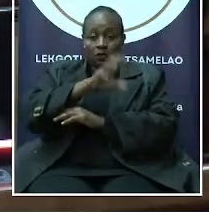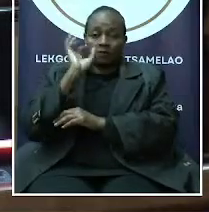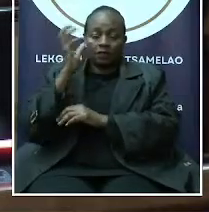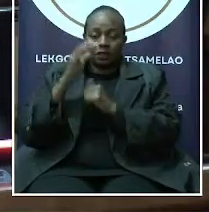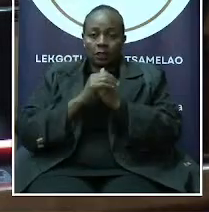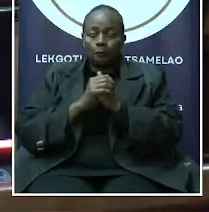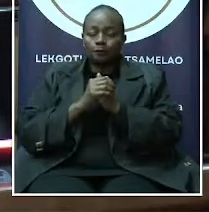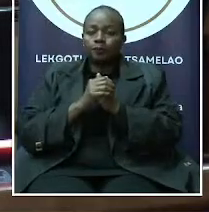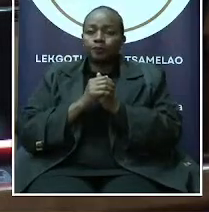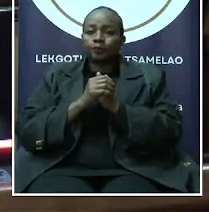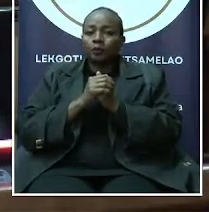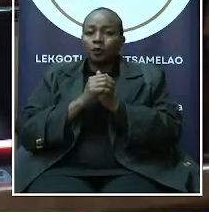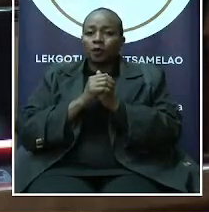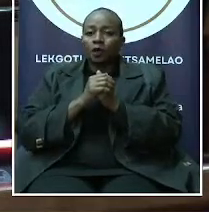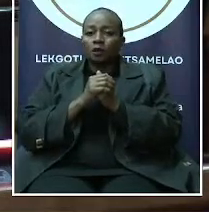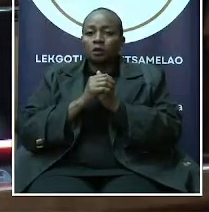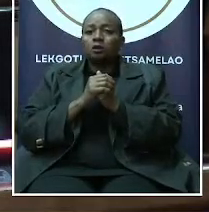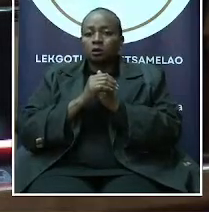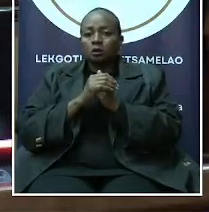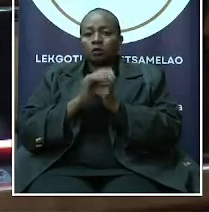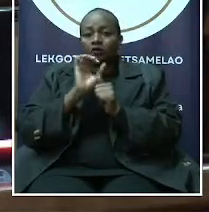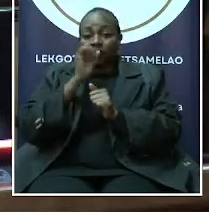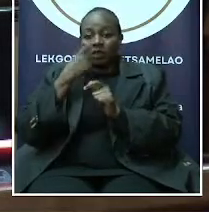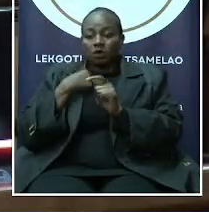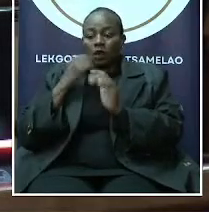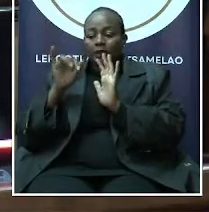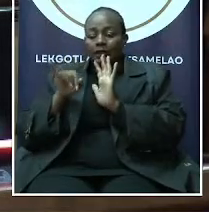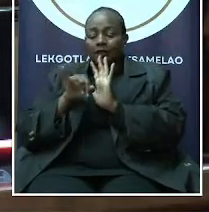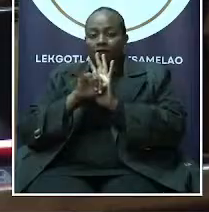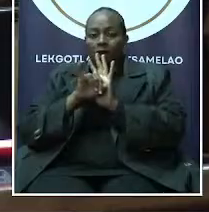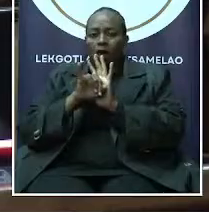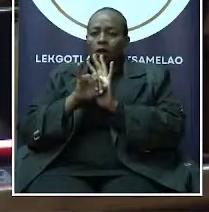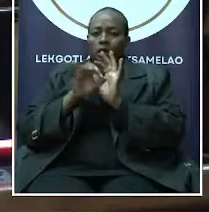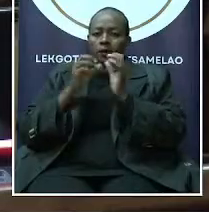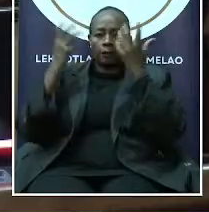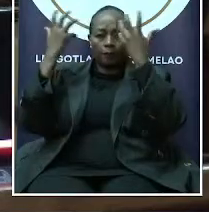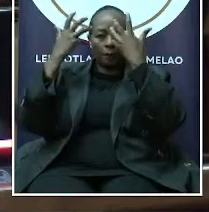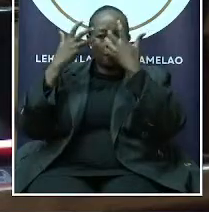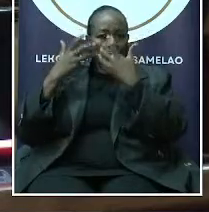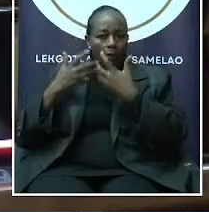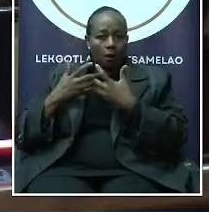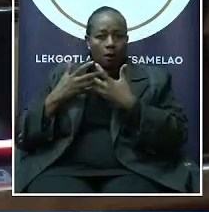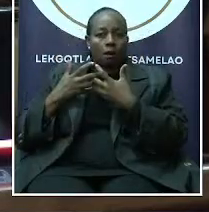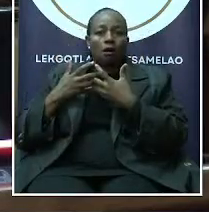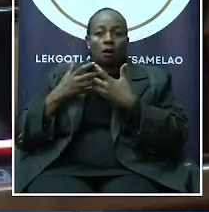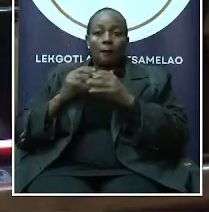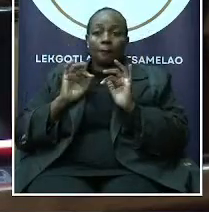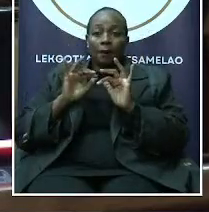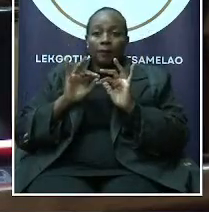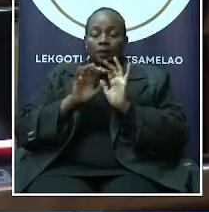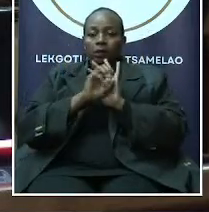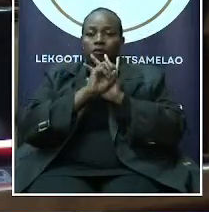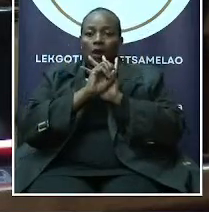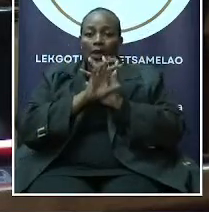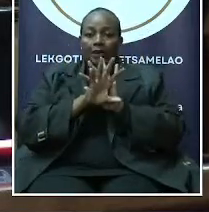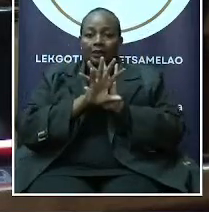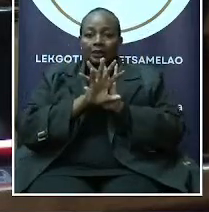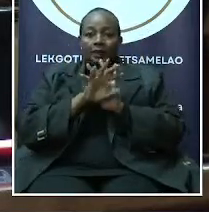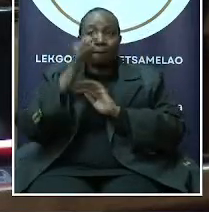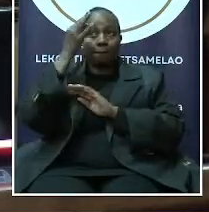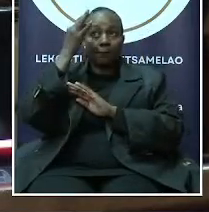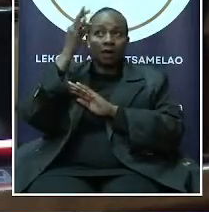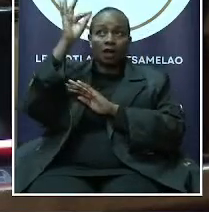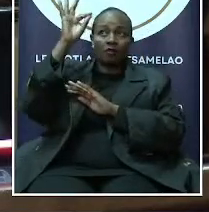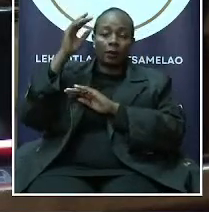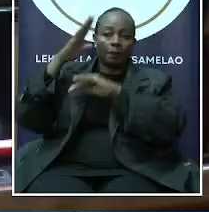To mandate and identify, as well as mapping, the public release and the list of state-owned buildings